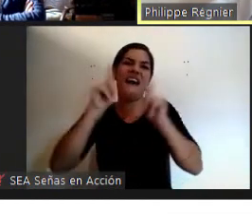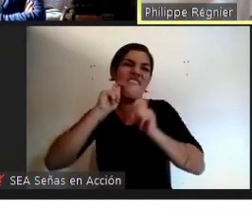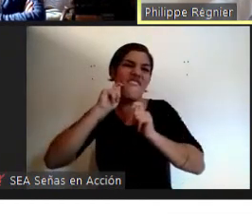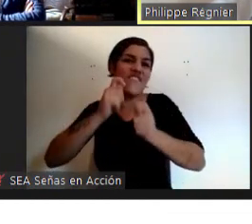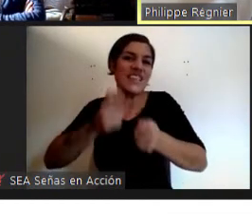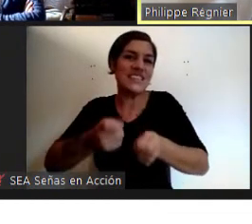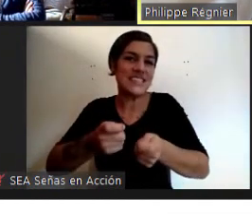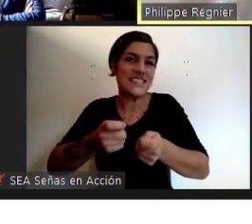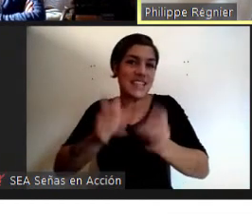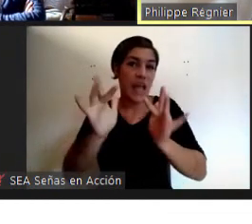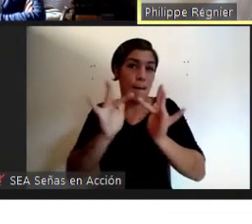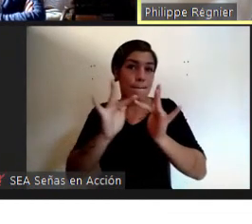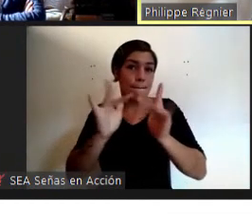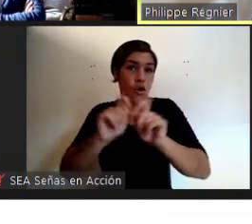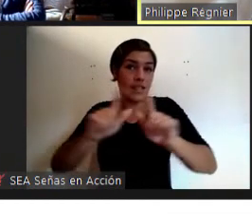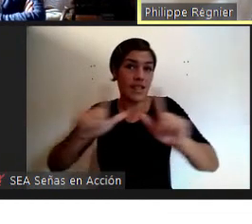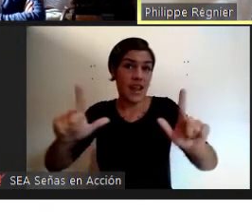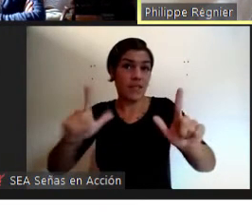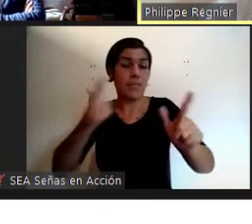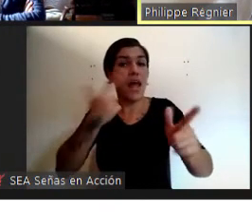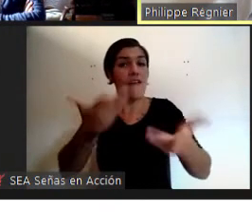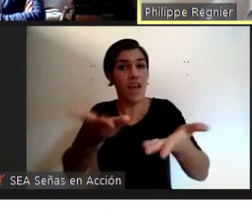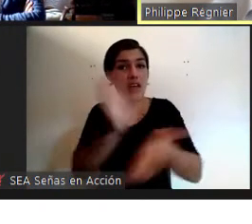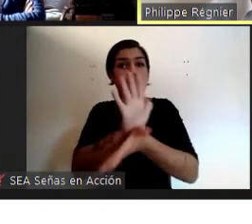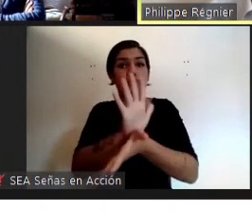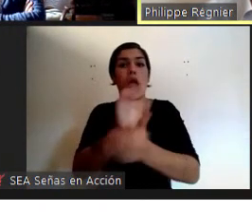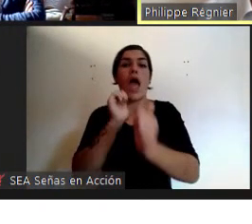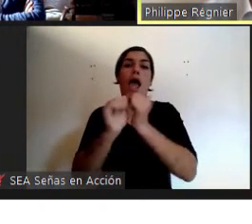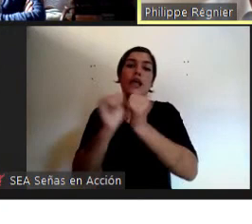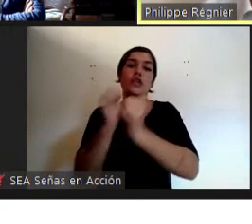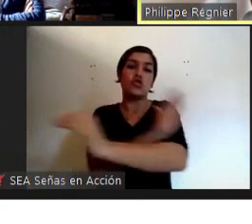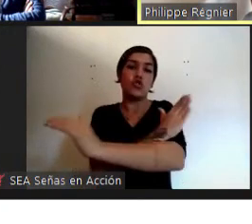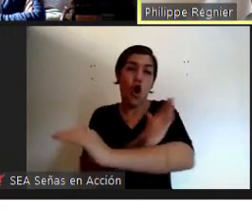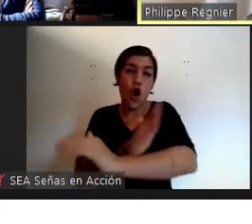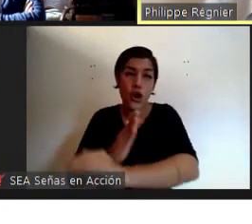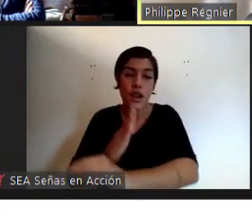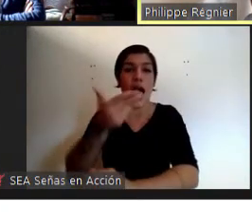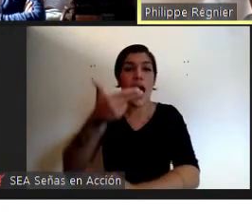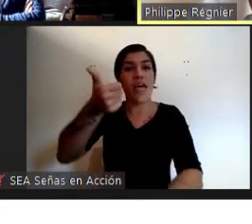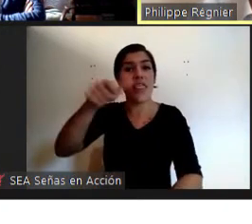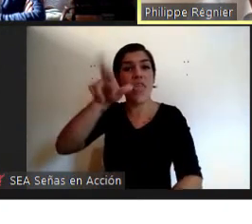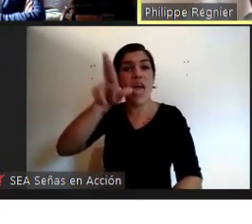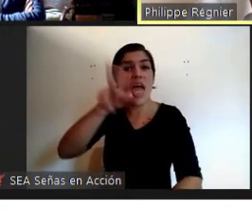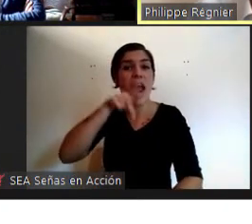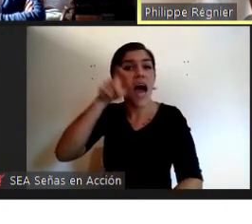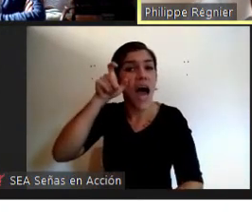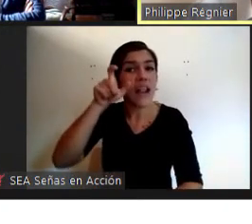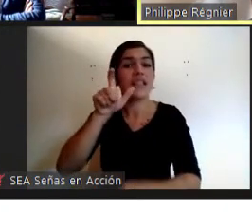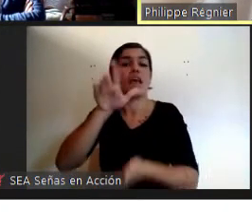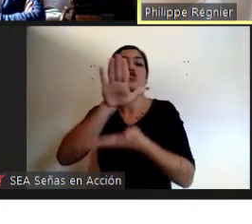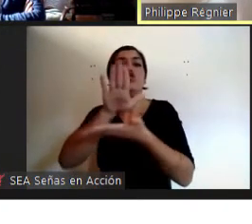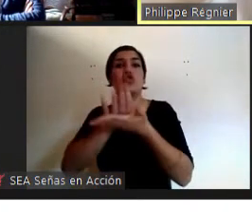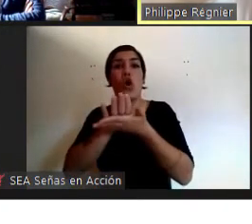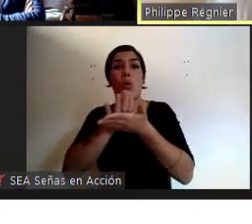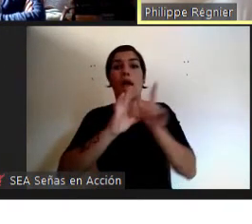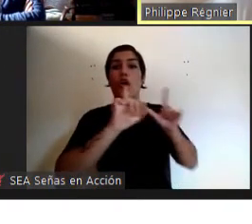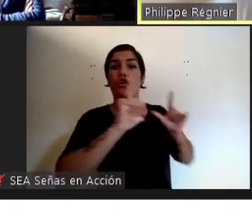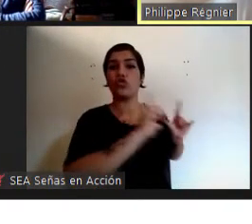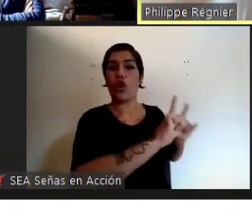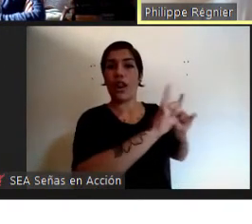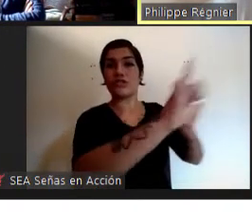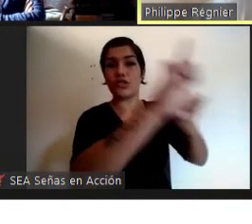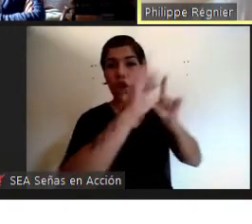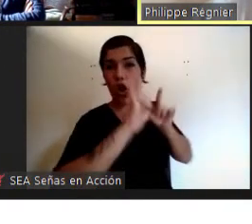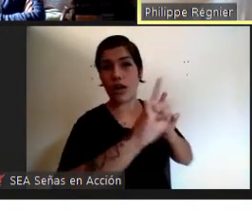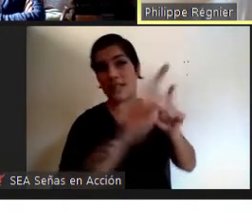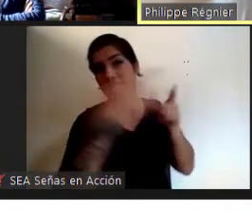They talked about history of art and viewpoints on some collections, especially the